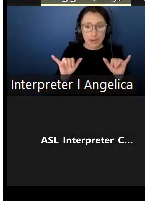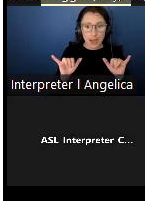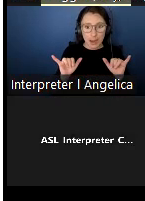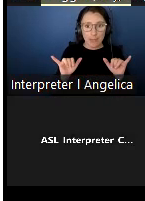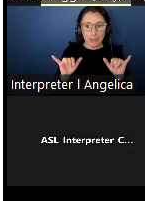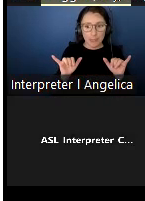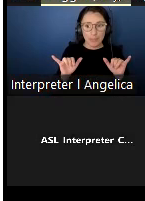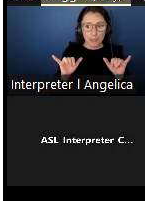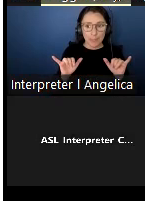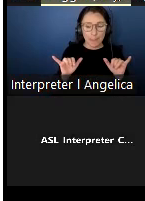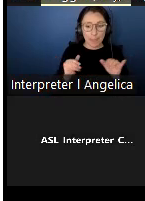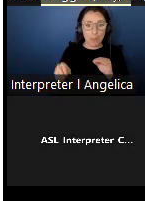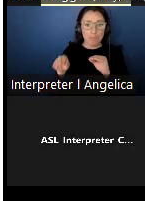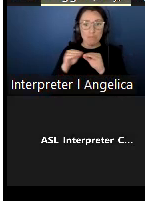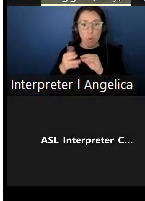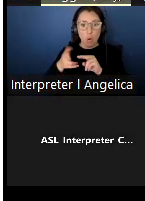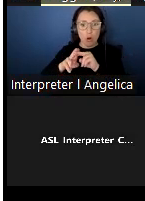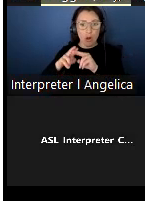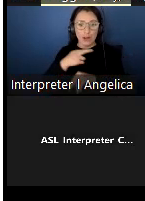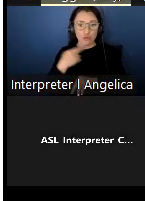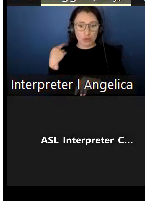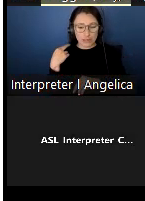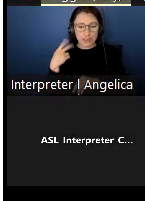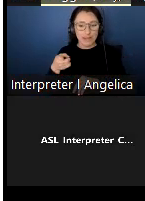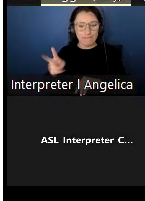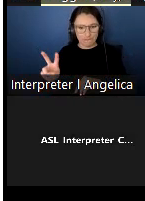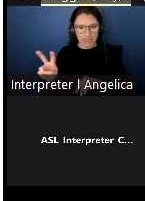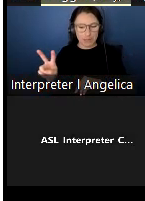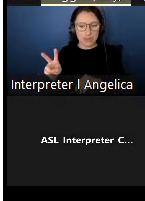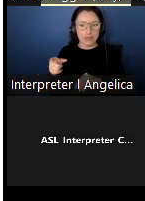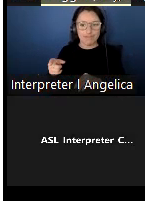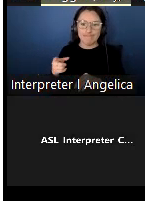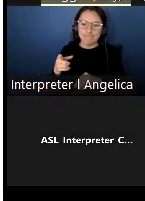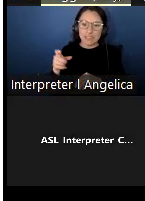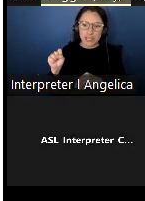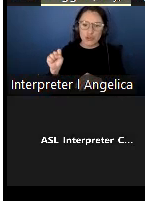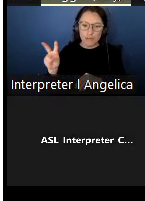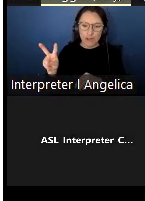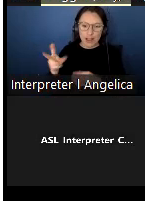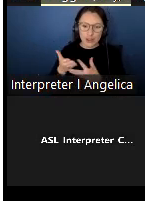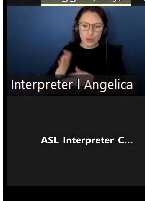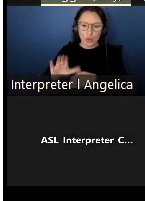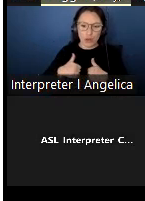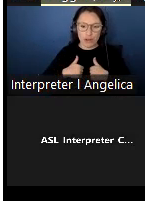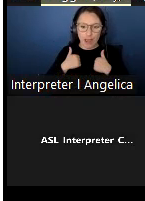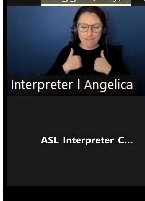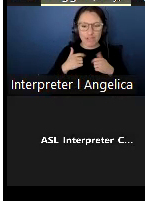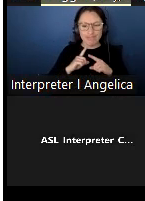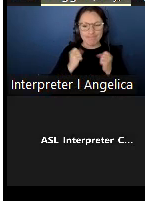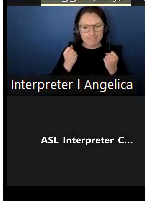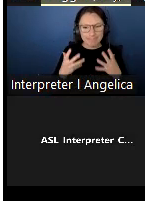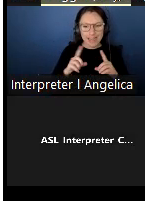being more at risk for being victims of sexual violence in their lifetime. All of these layers of trauma,